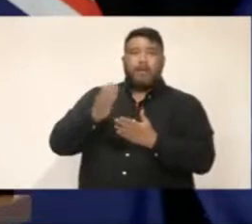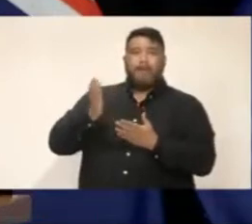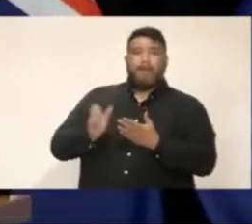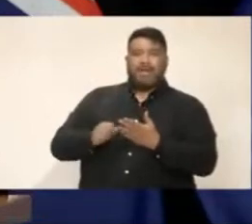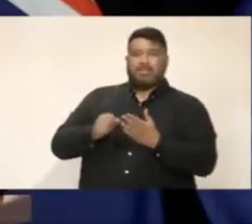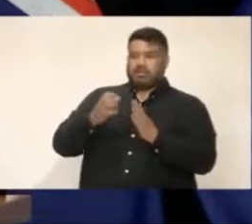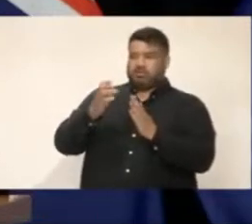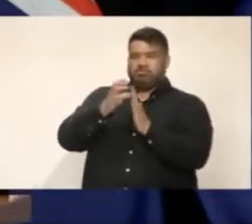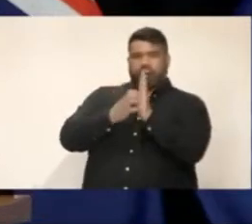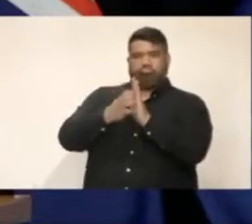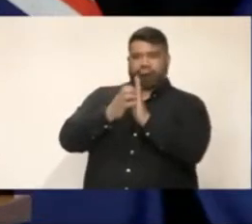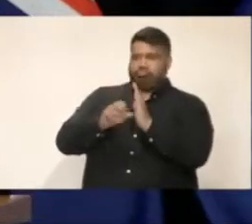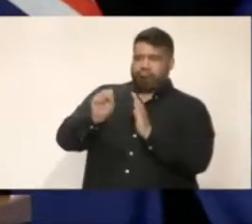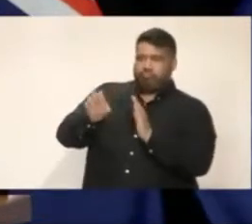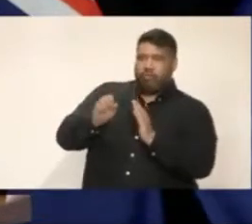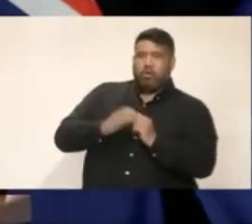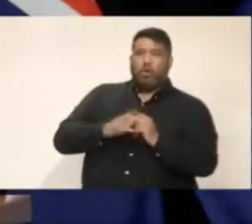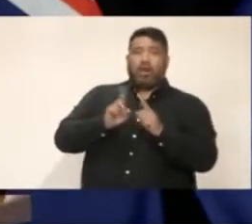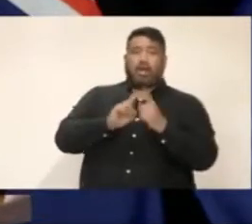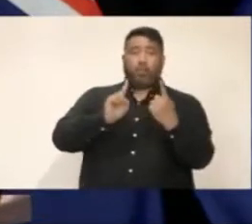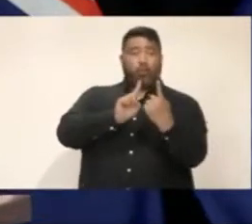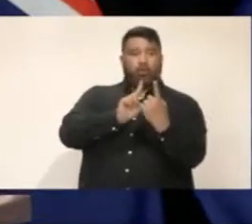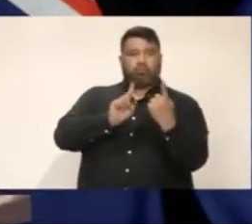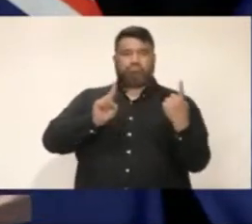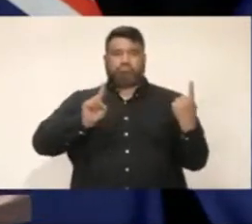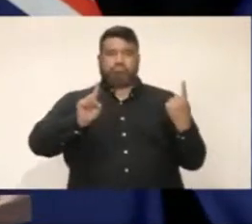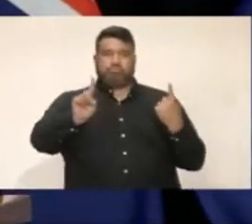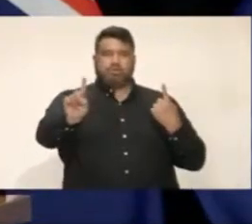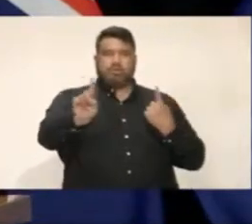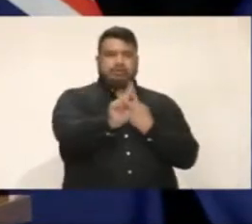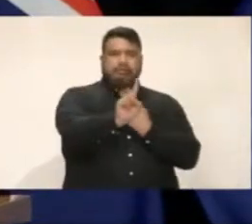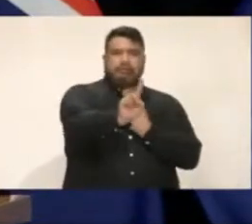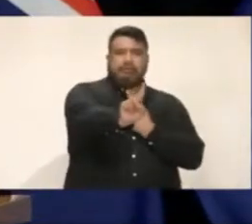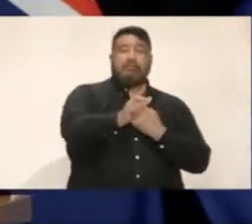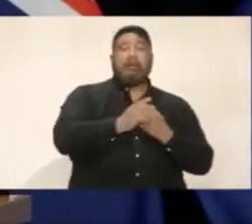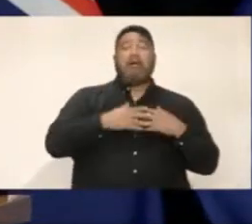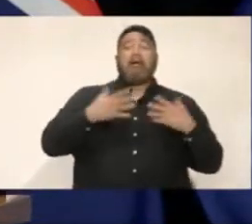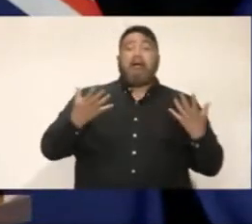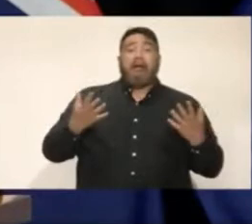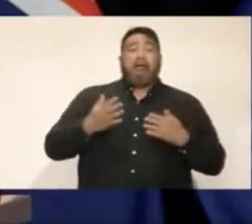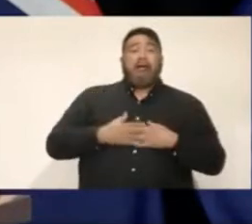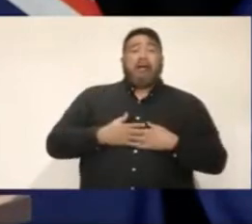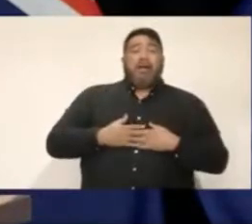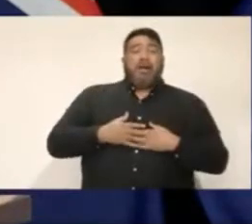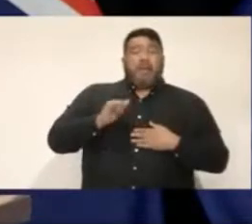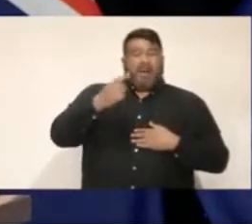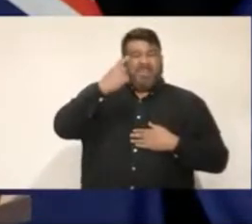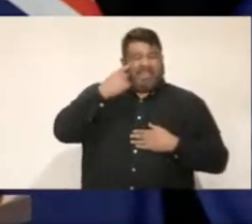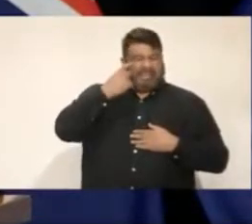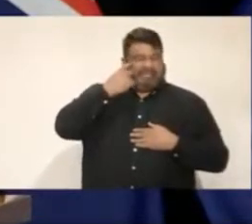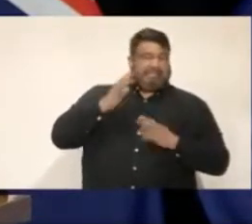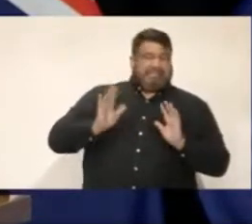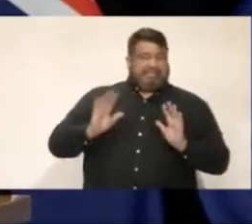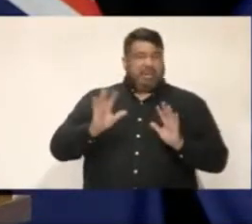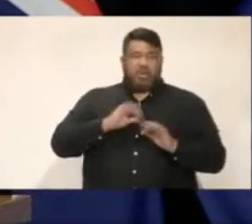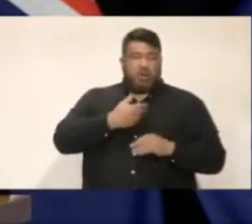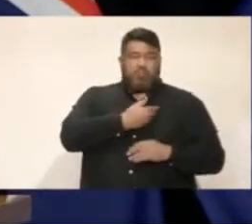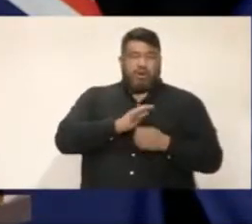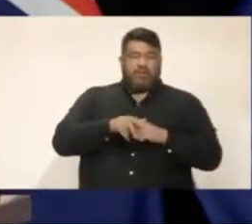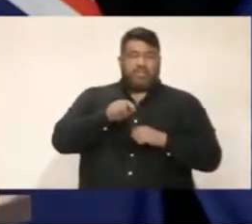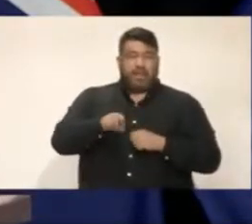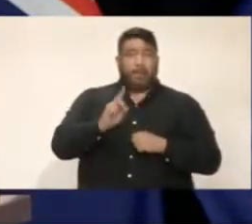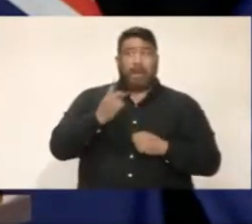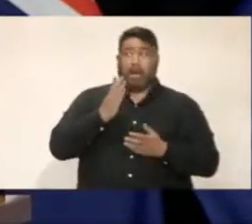a very wide berth on the footpath is not something I would have thought would fill me with pride at the beginning of this year, but it does